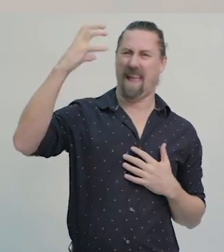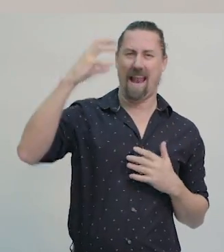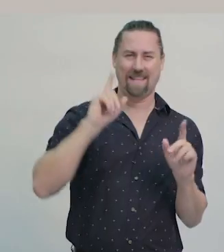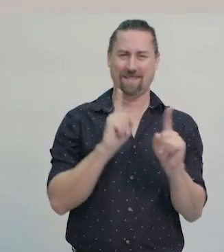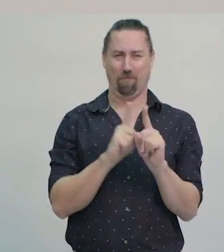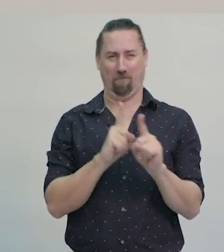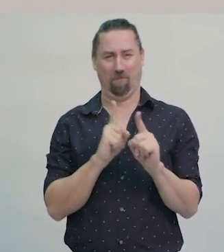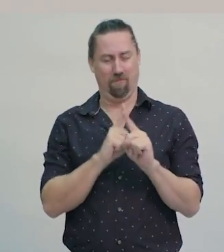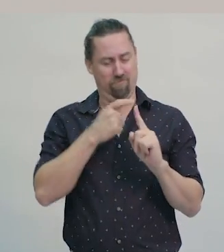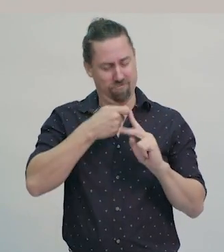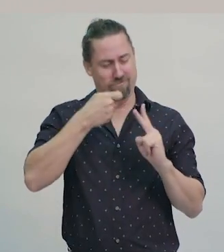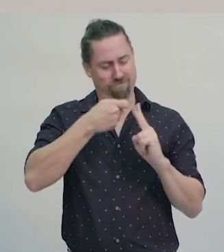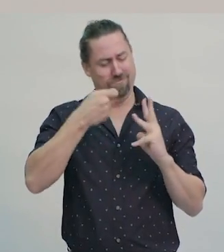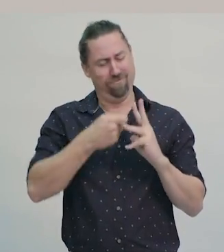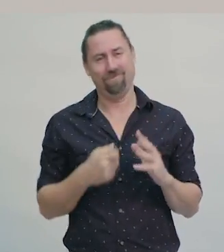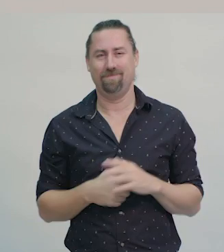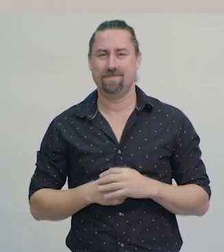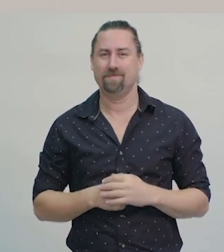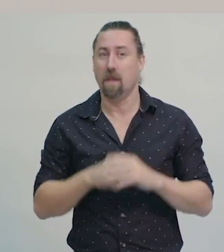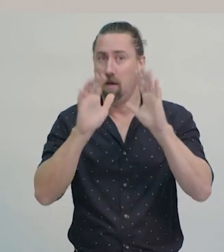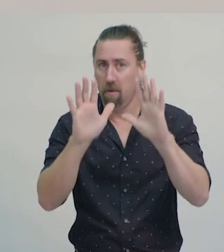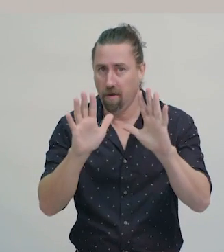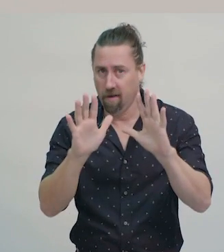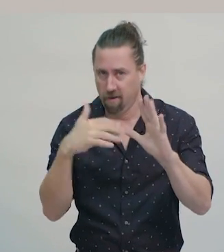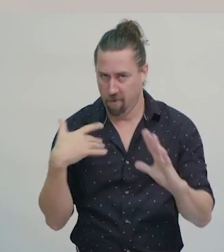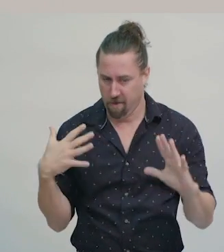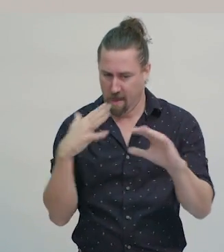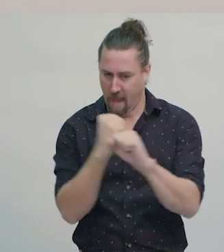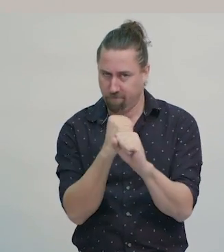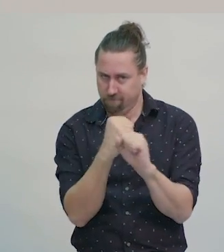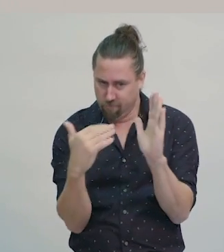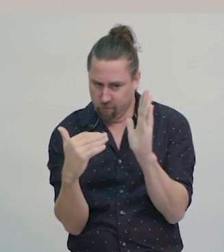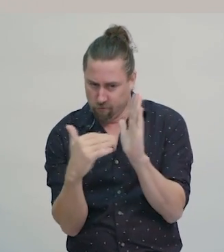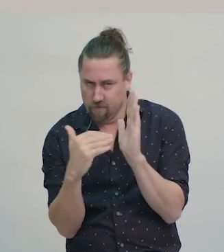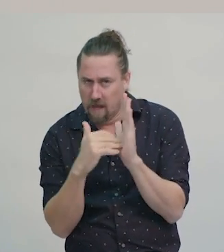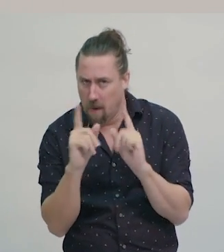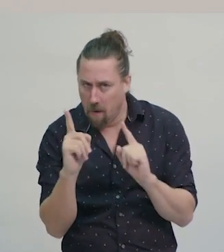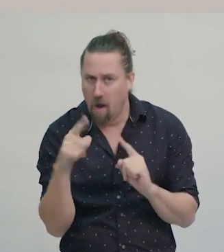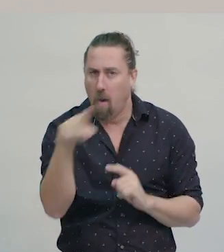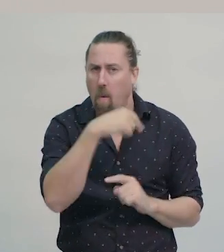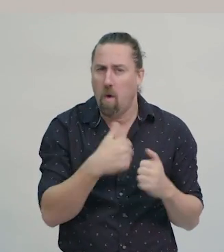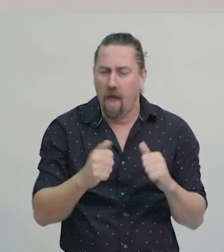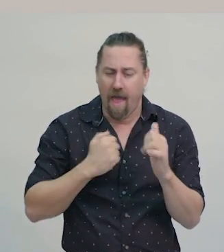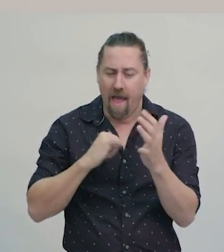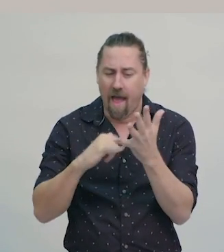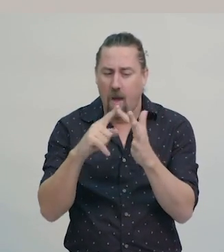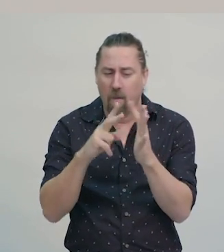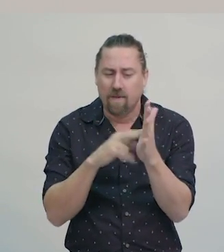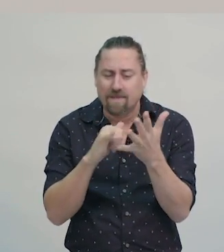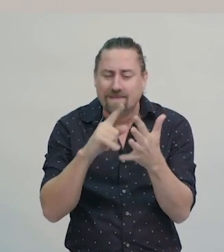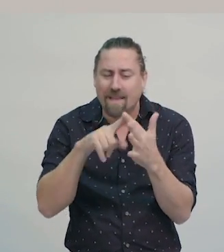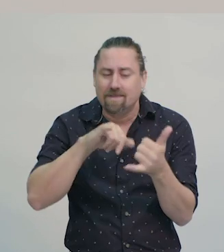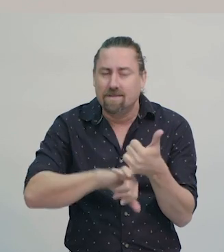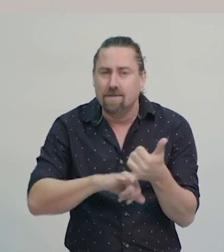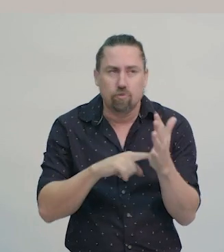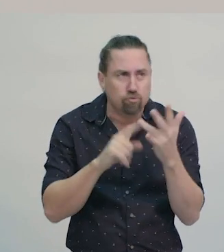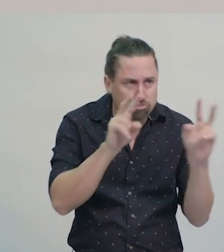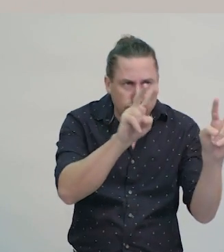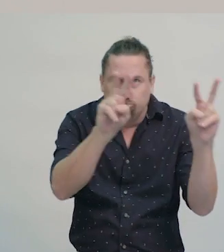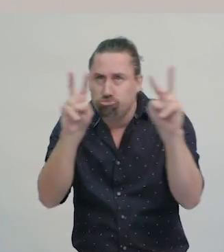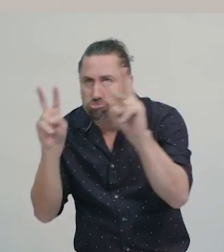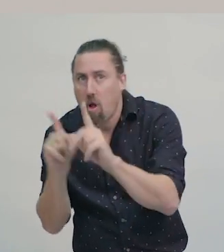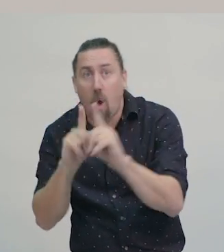people what weather would be like and to remember what the weather was like. Aboriginal and Torres Strait Islander peoples